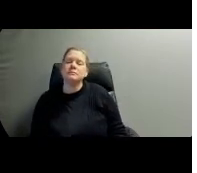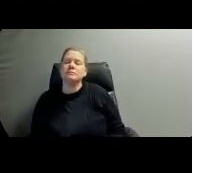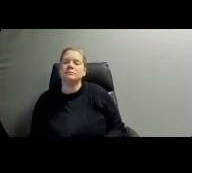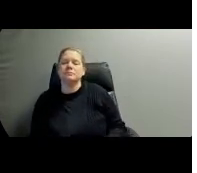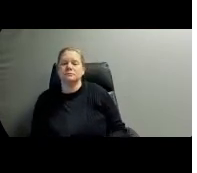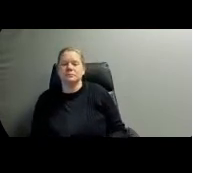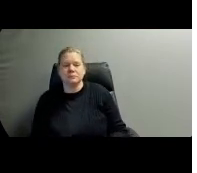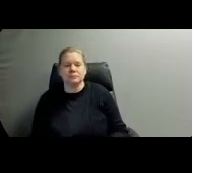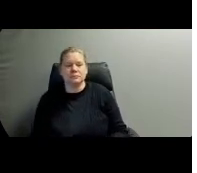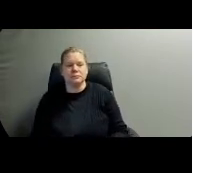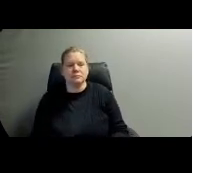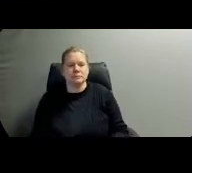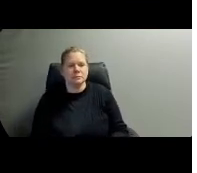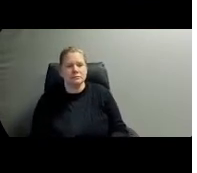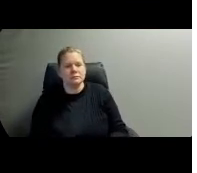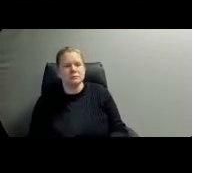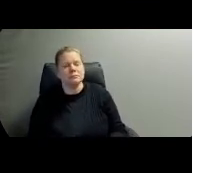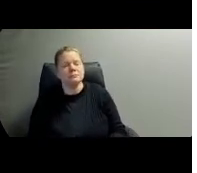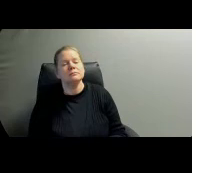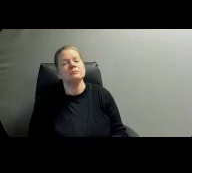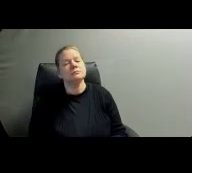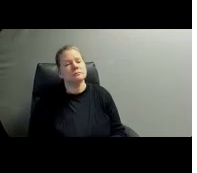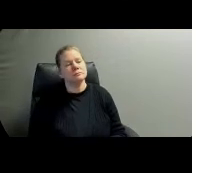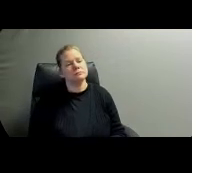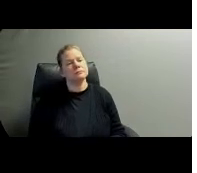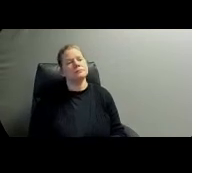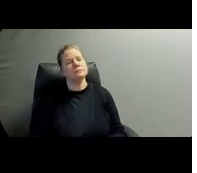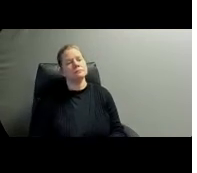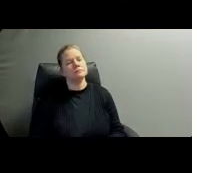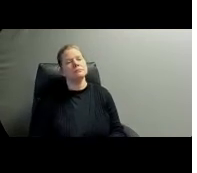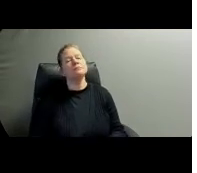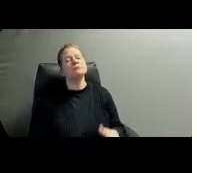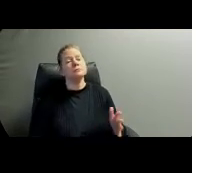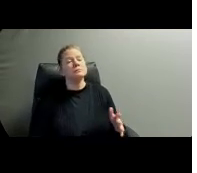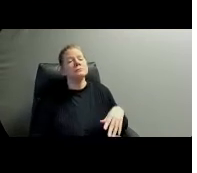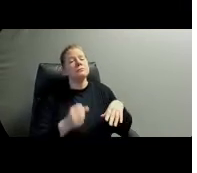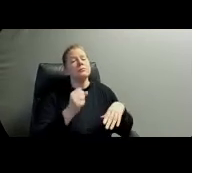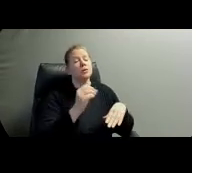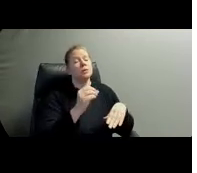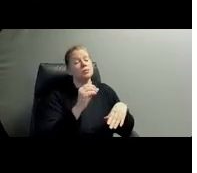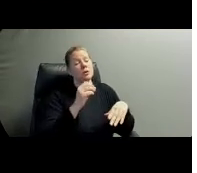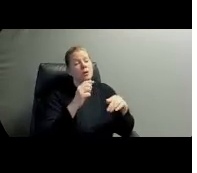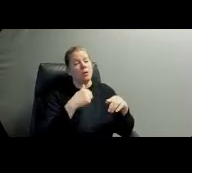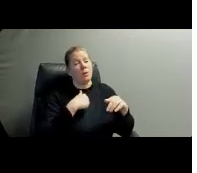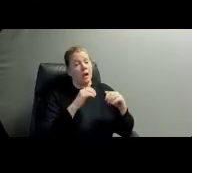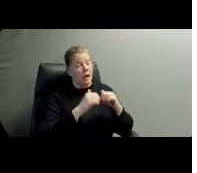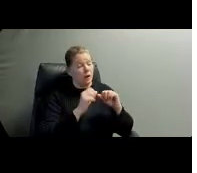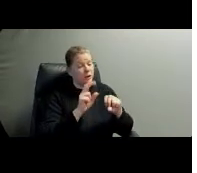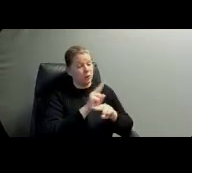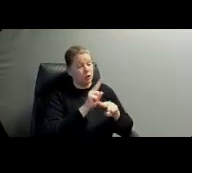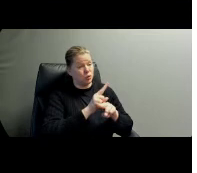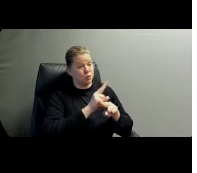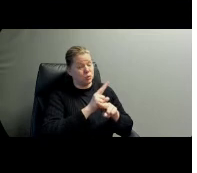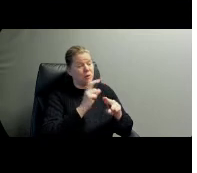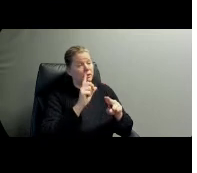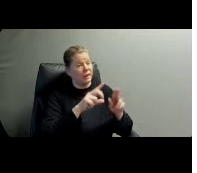covering everything up, like once we have discussed everything about federated learning and how it can be used in different kind of